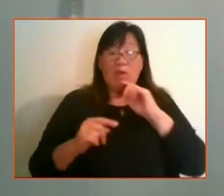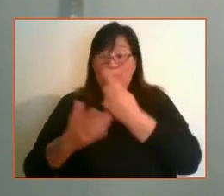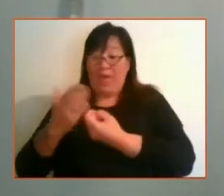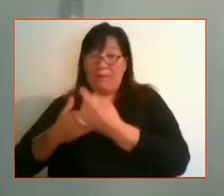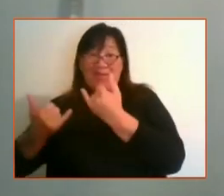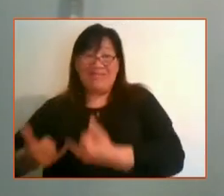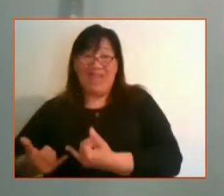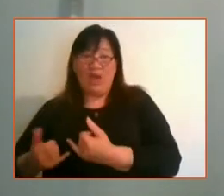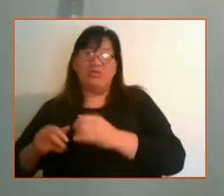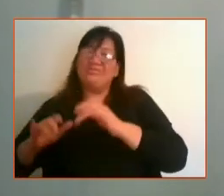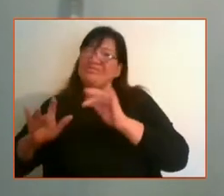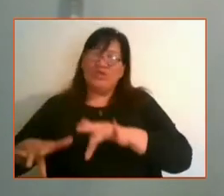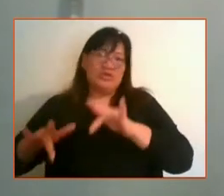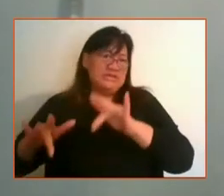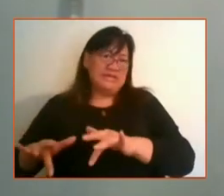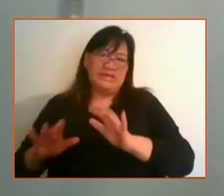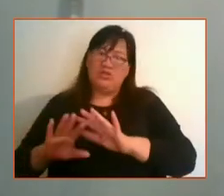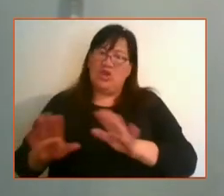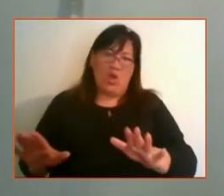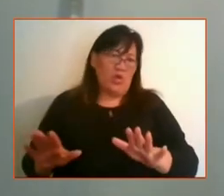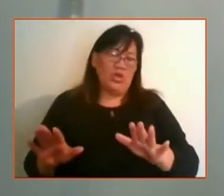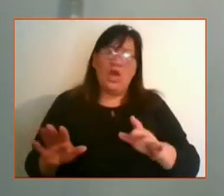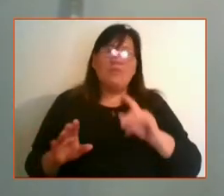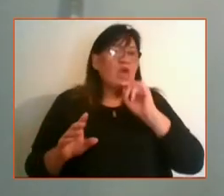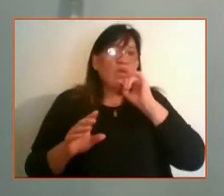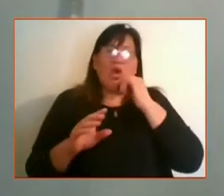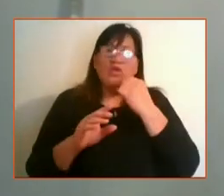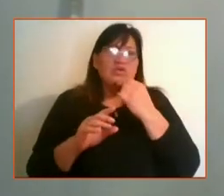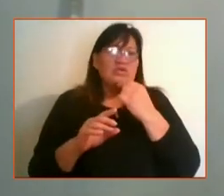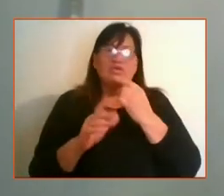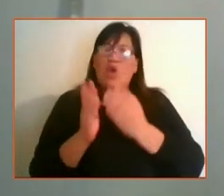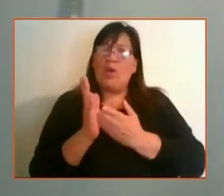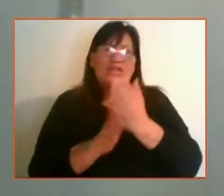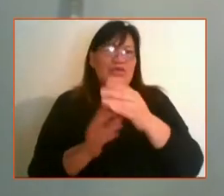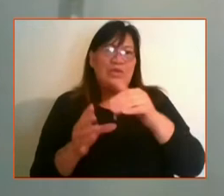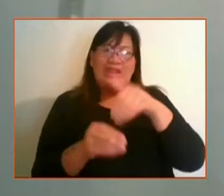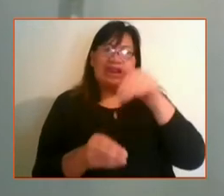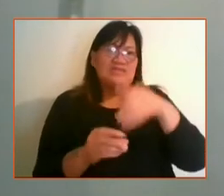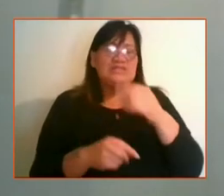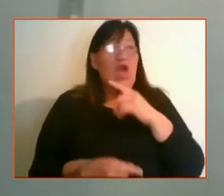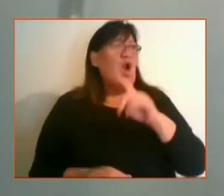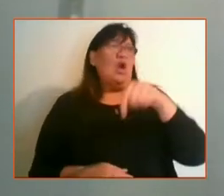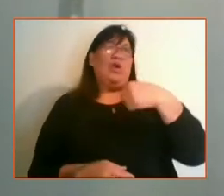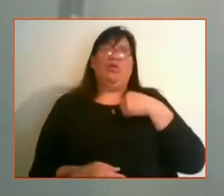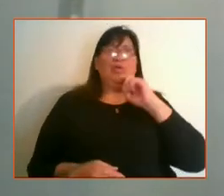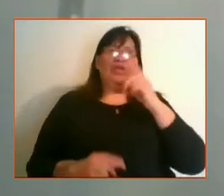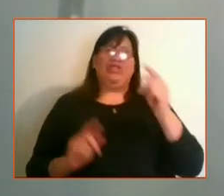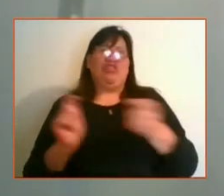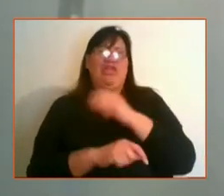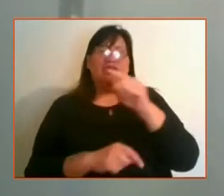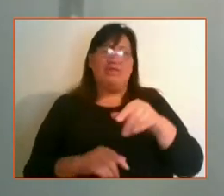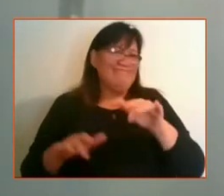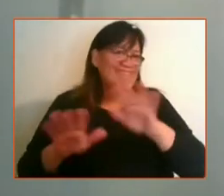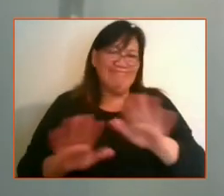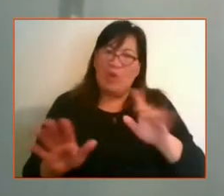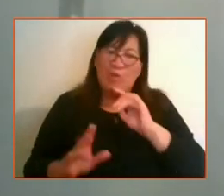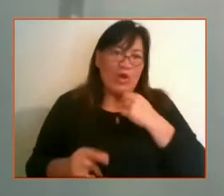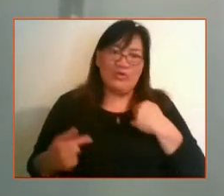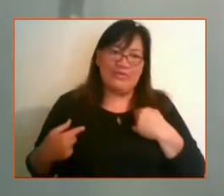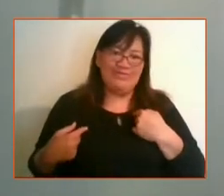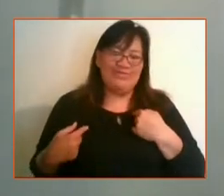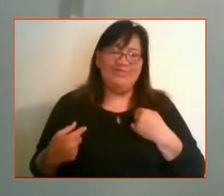terms of the change. I'm not going to go into the election saying that's something that we're going to be able to turn around. Jonathan